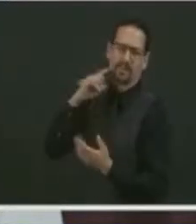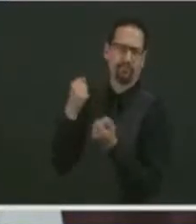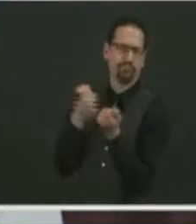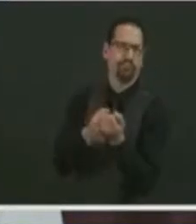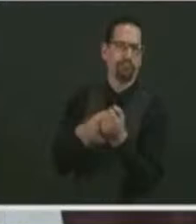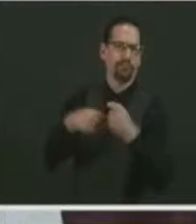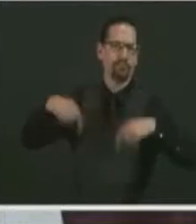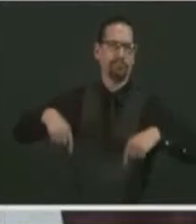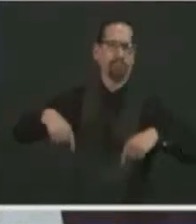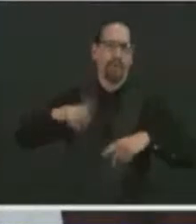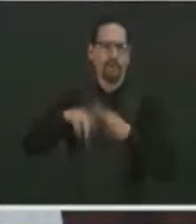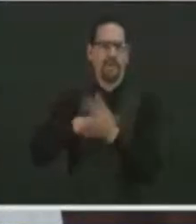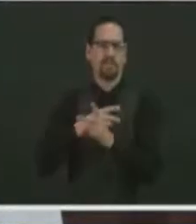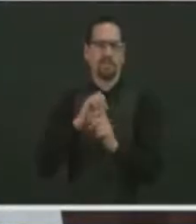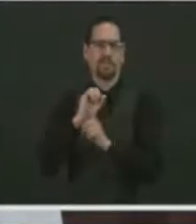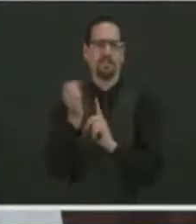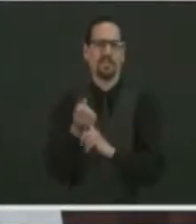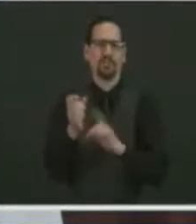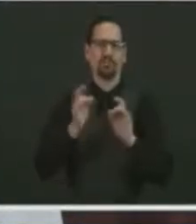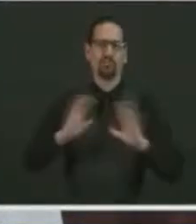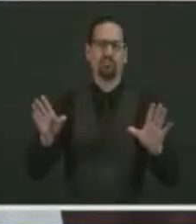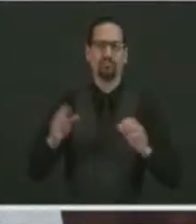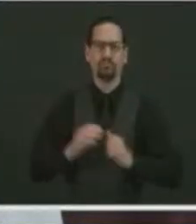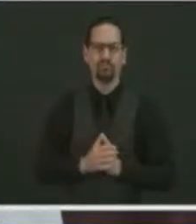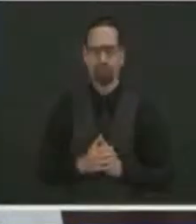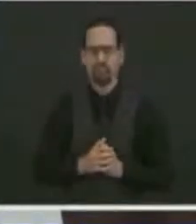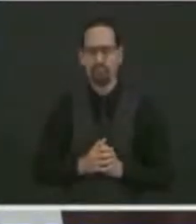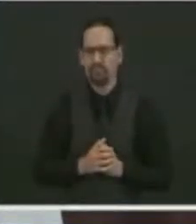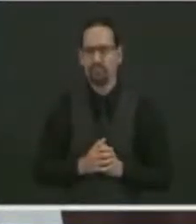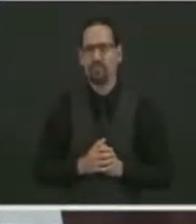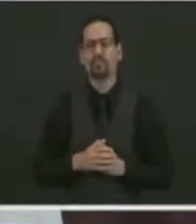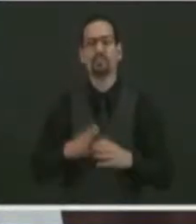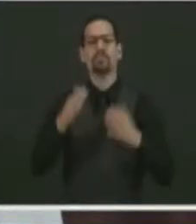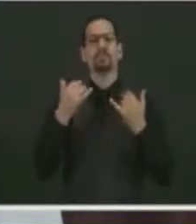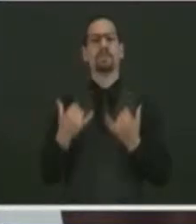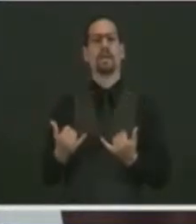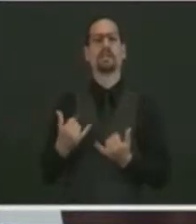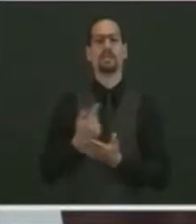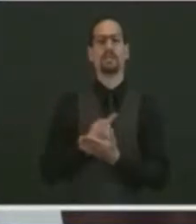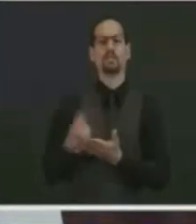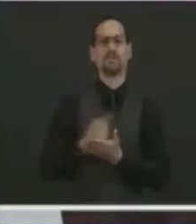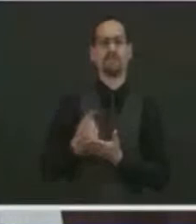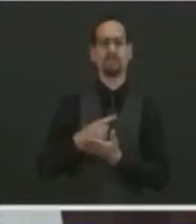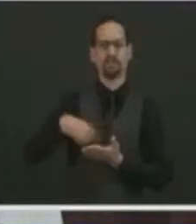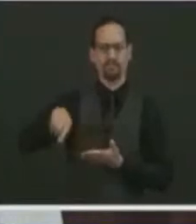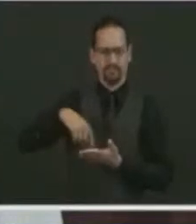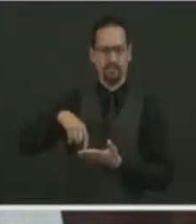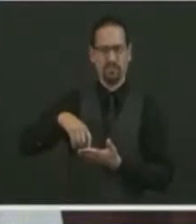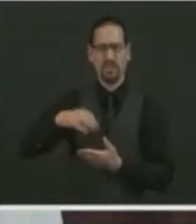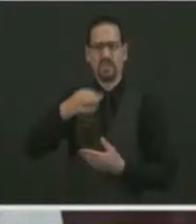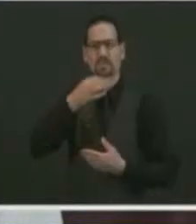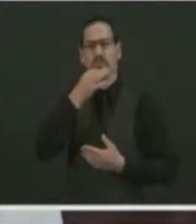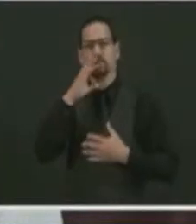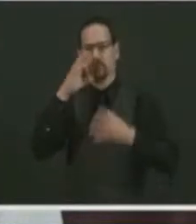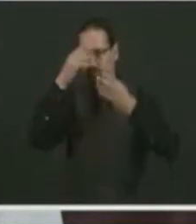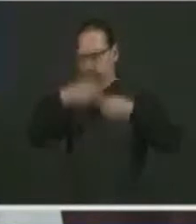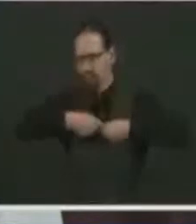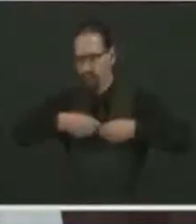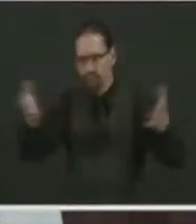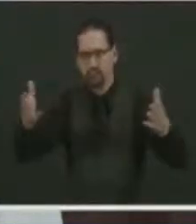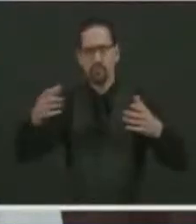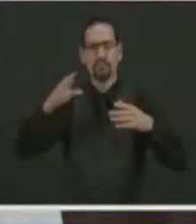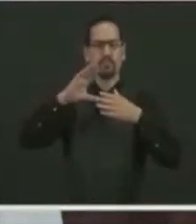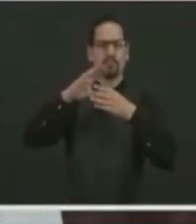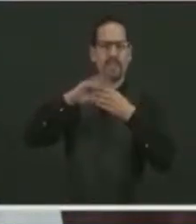Okay, this is the week, as I said, we'll be putting out a number of pieces of information and new